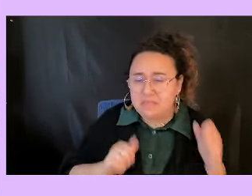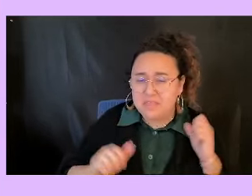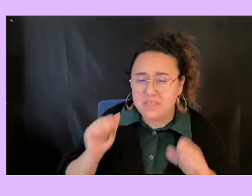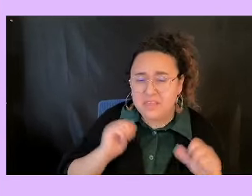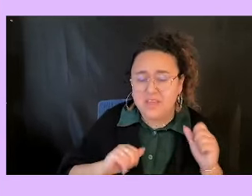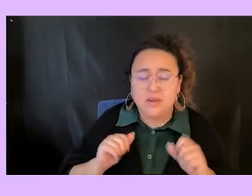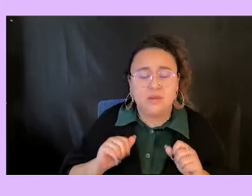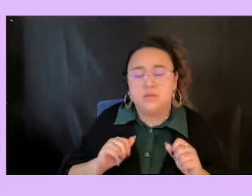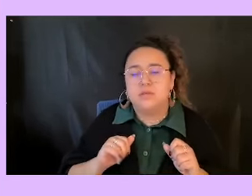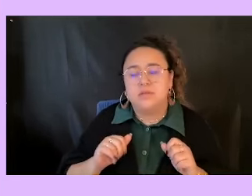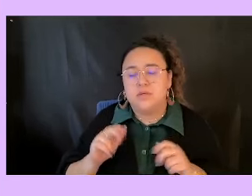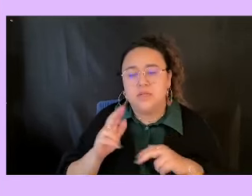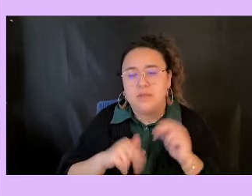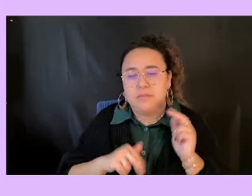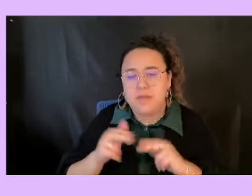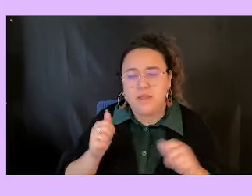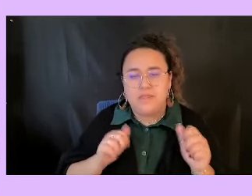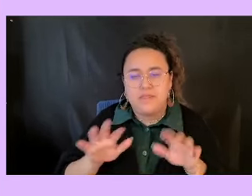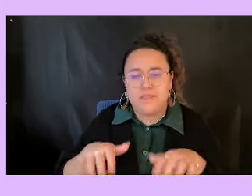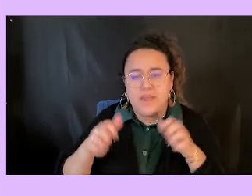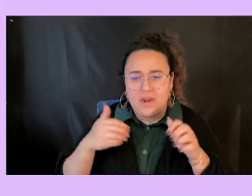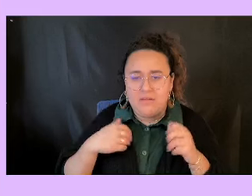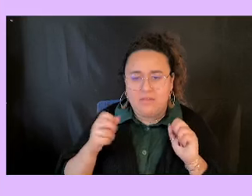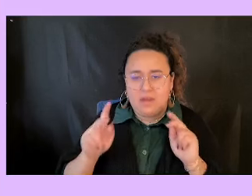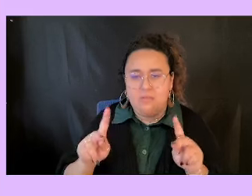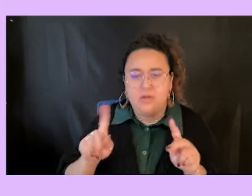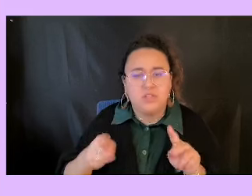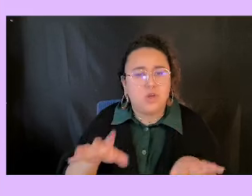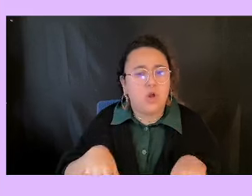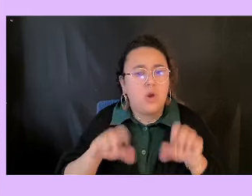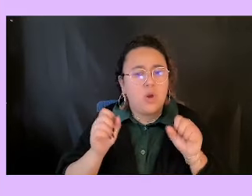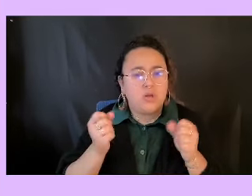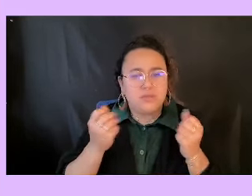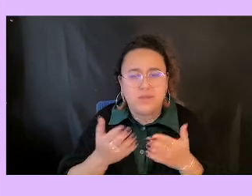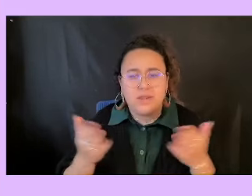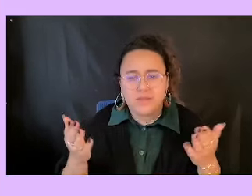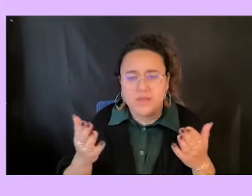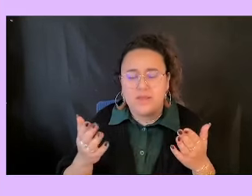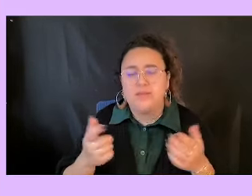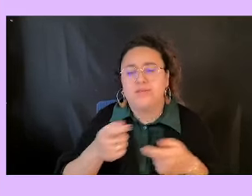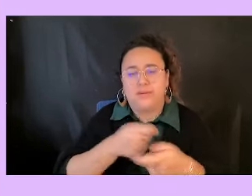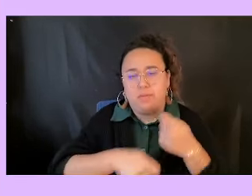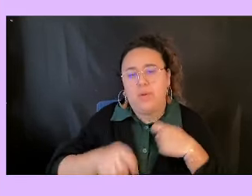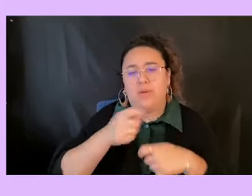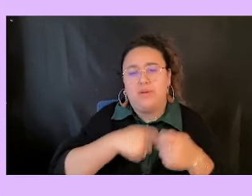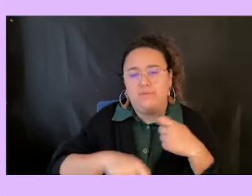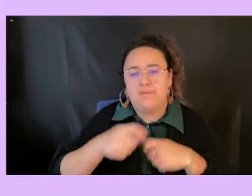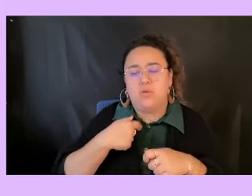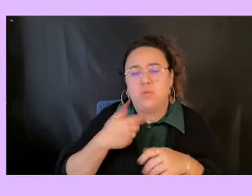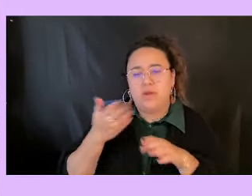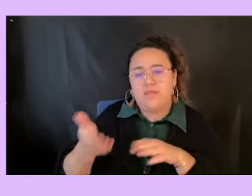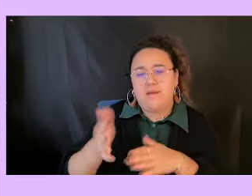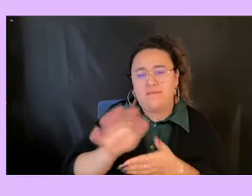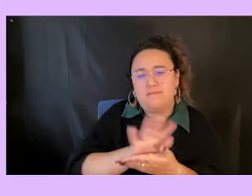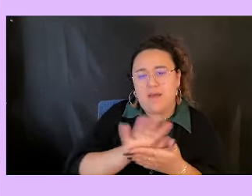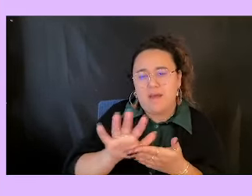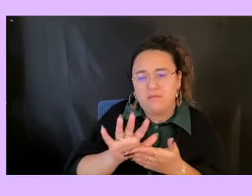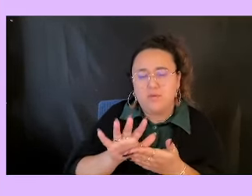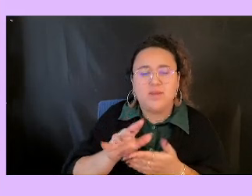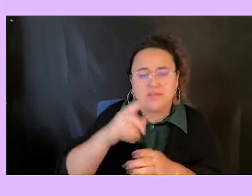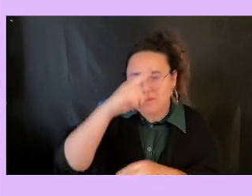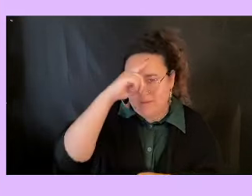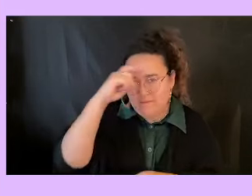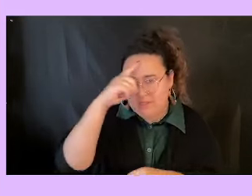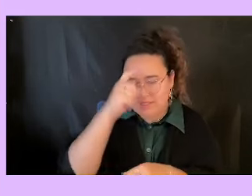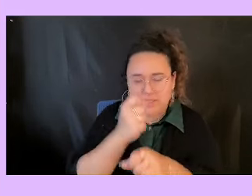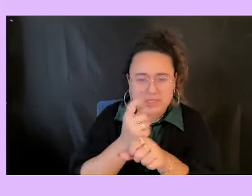the building and the theater has the opportunity to just host a number of things that roll over. We're in residence there for 5 weeks every summer.